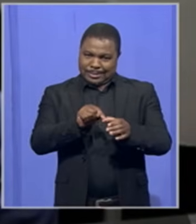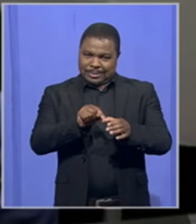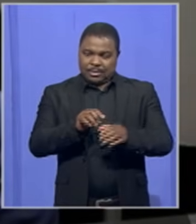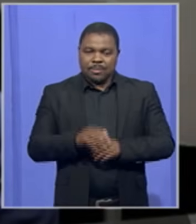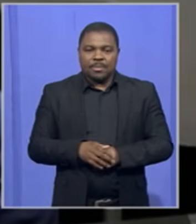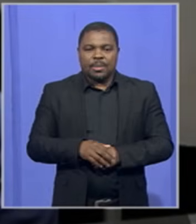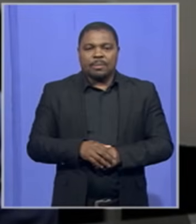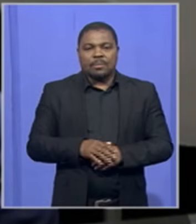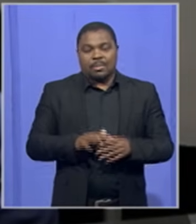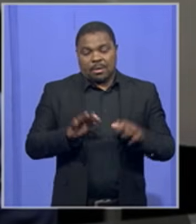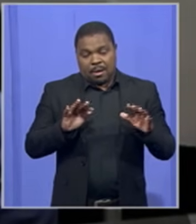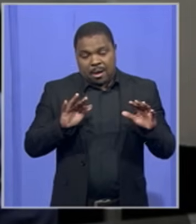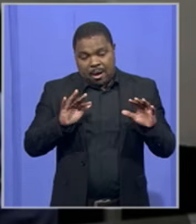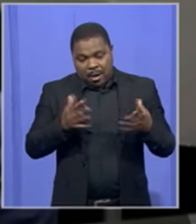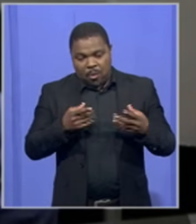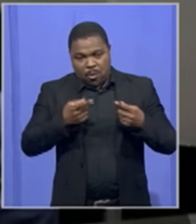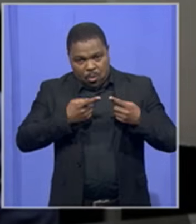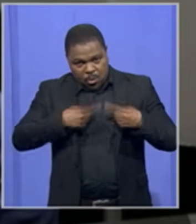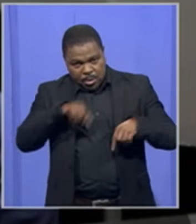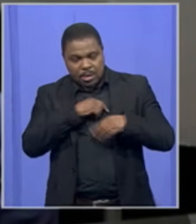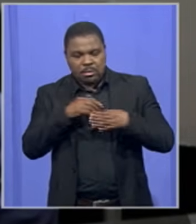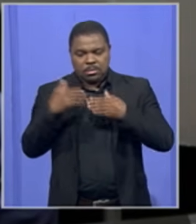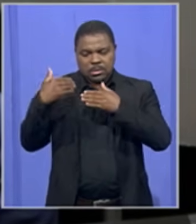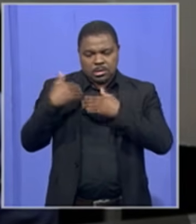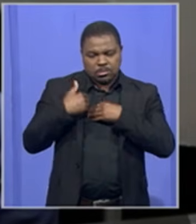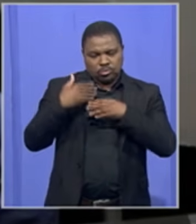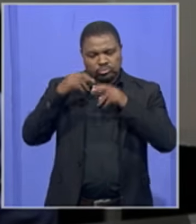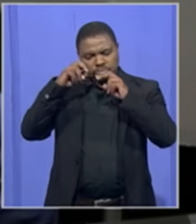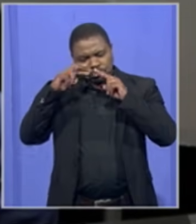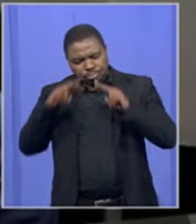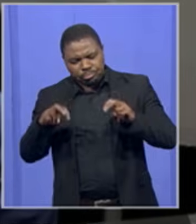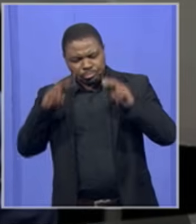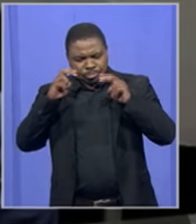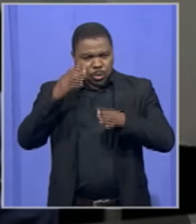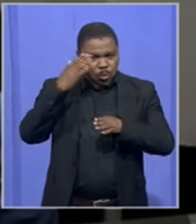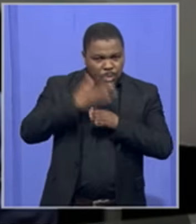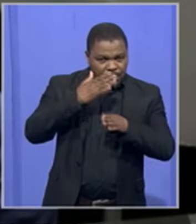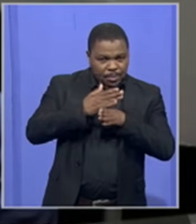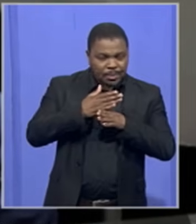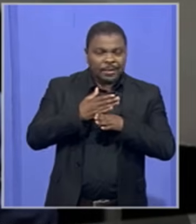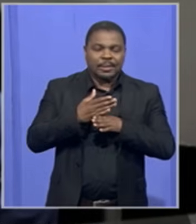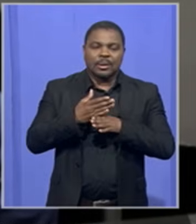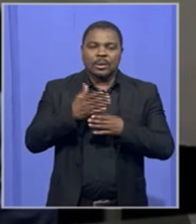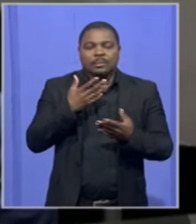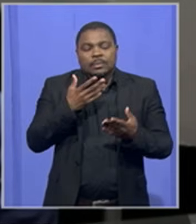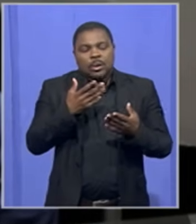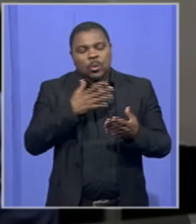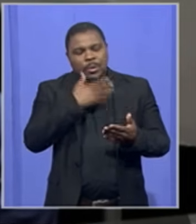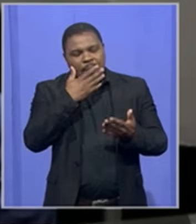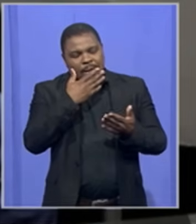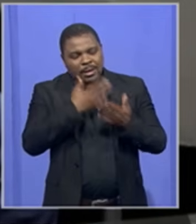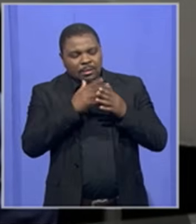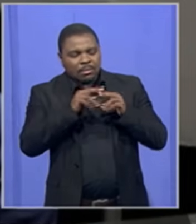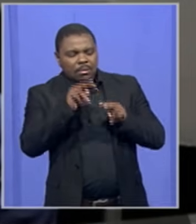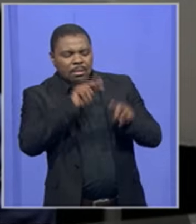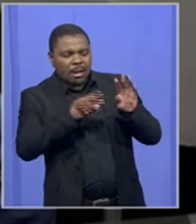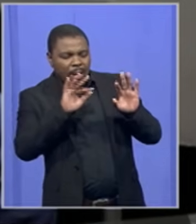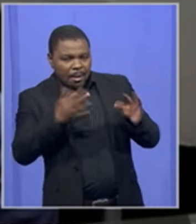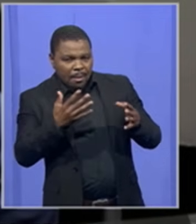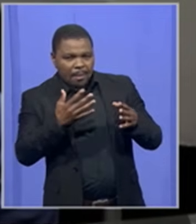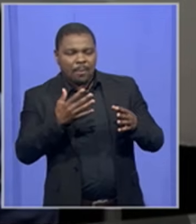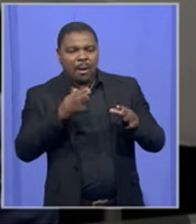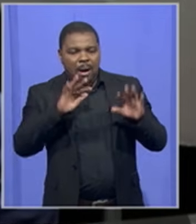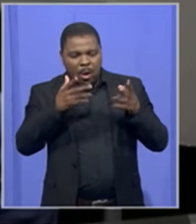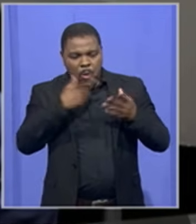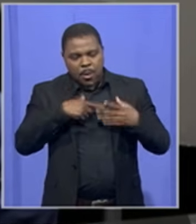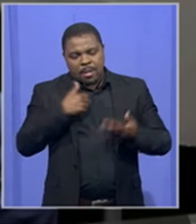in terms of how we're going to discharge our responsibilities in this work, must be measured and be assessed on the basis of our